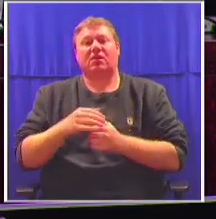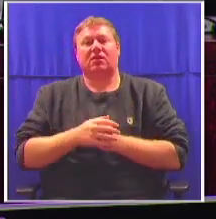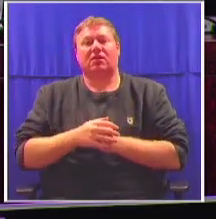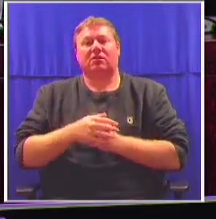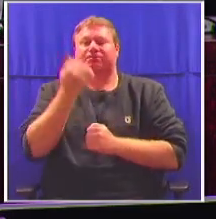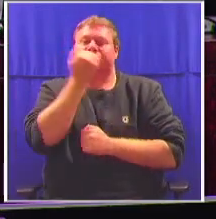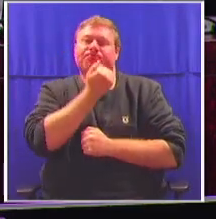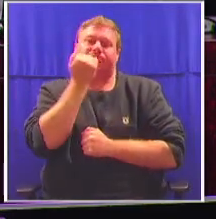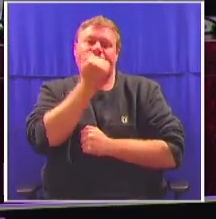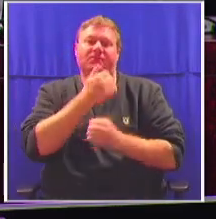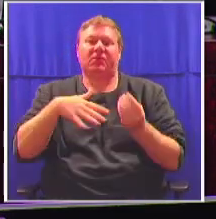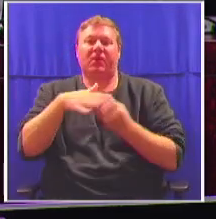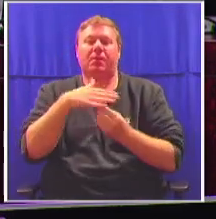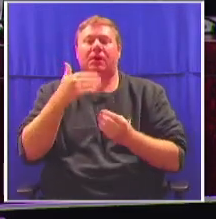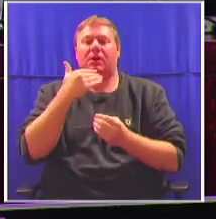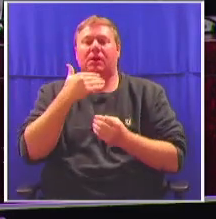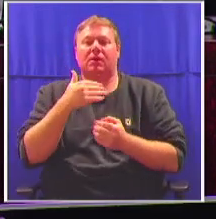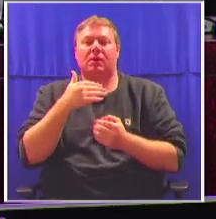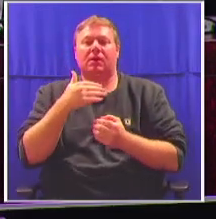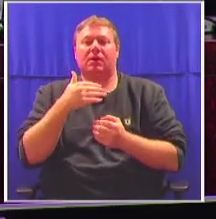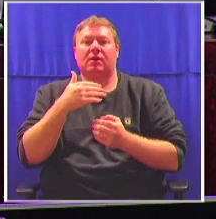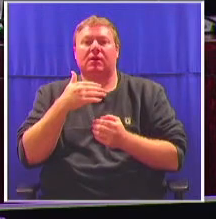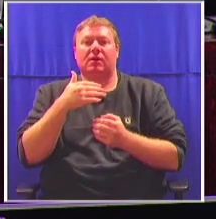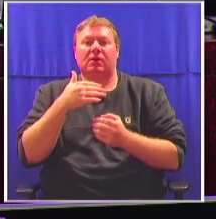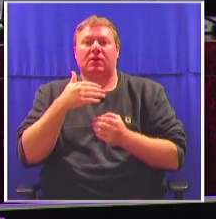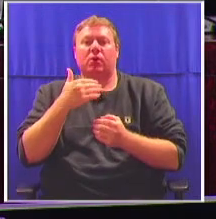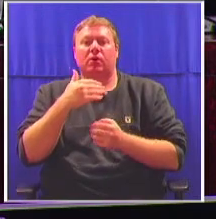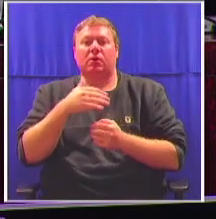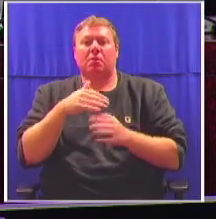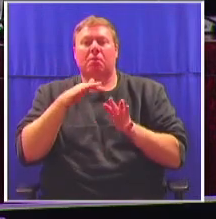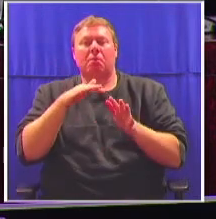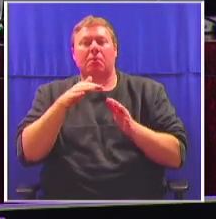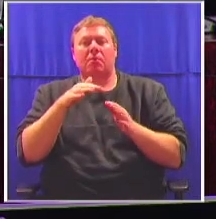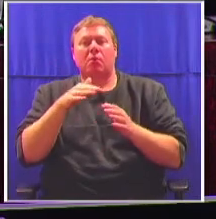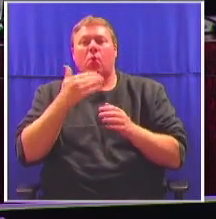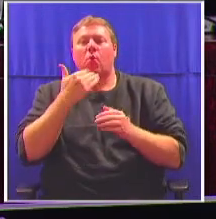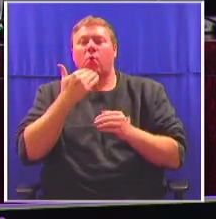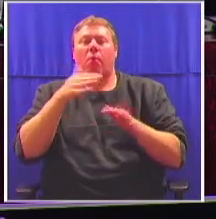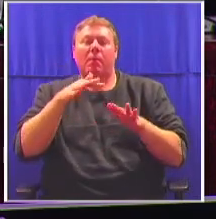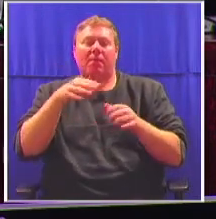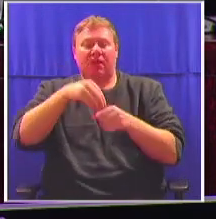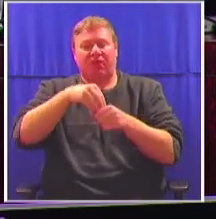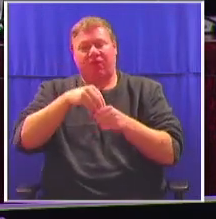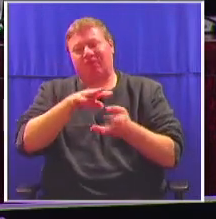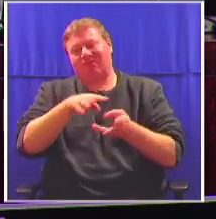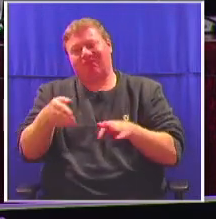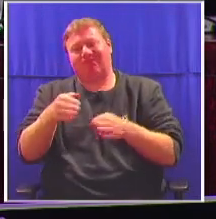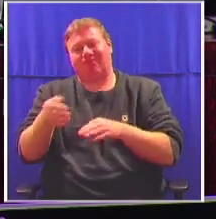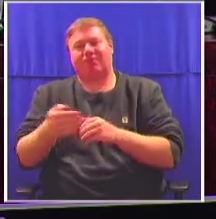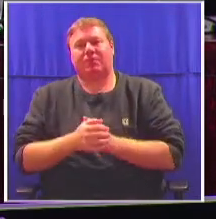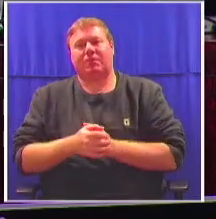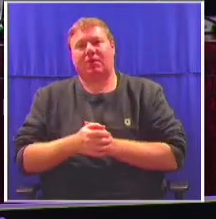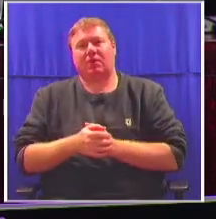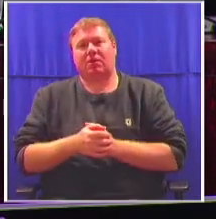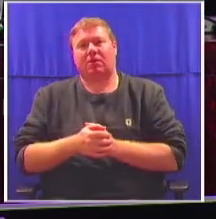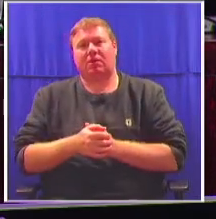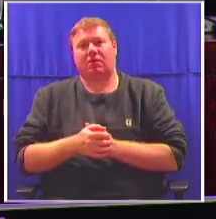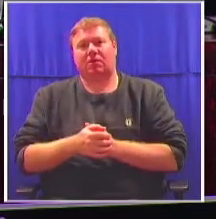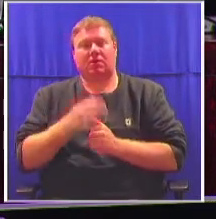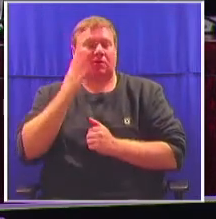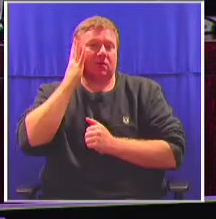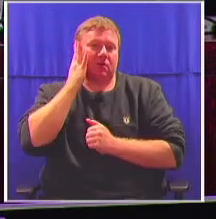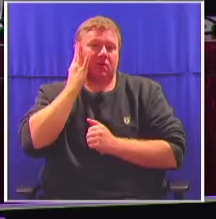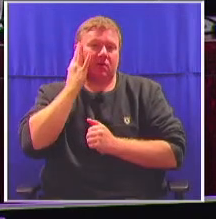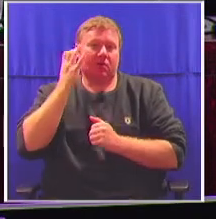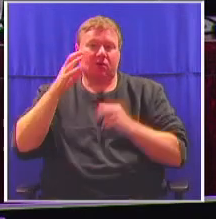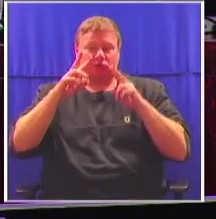wish those who remain hospitalized a speedy recovery. Whilst an investigation is